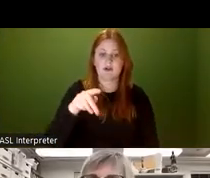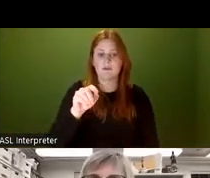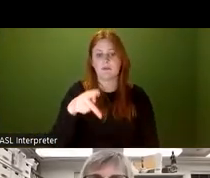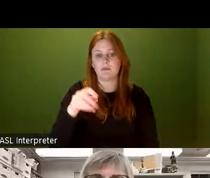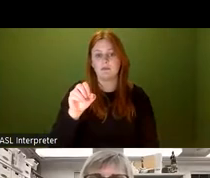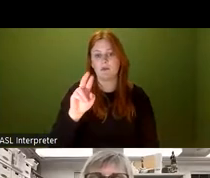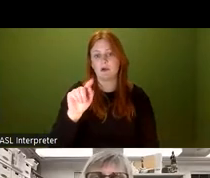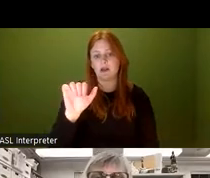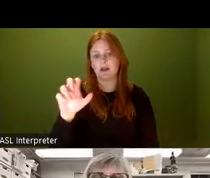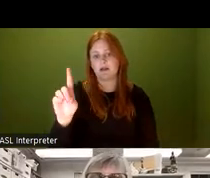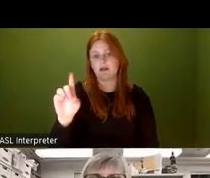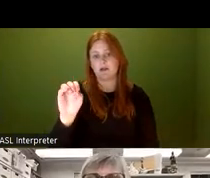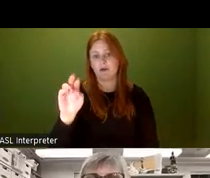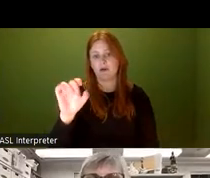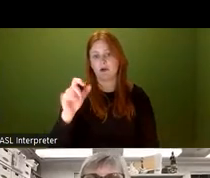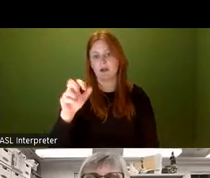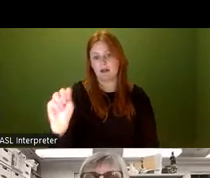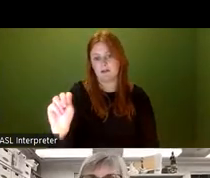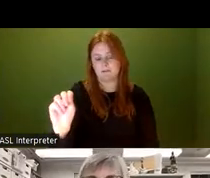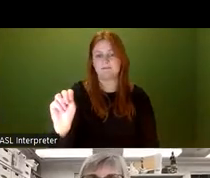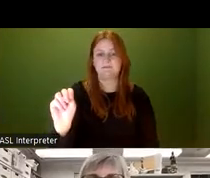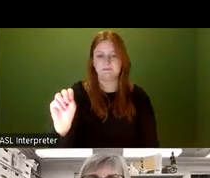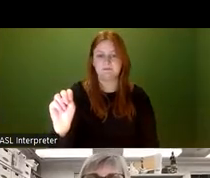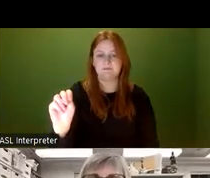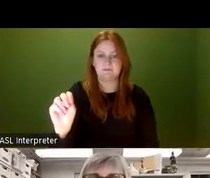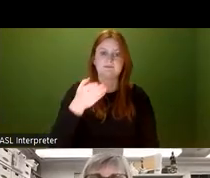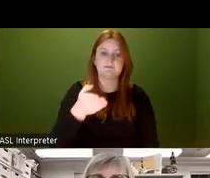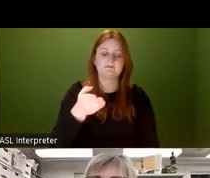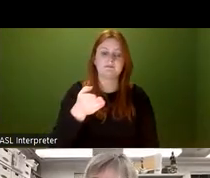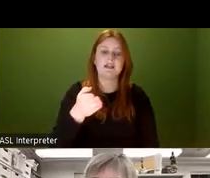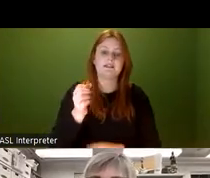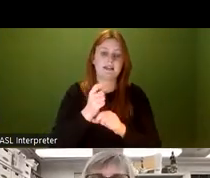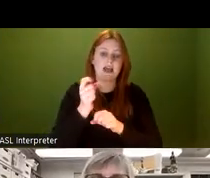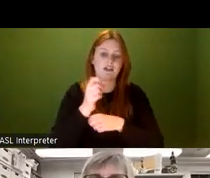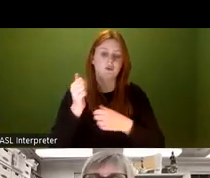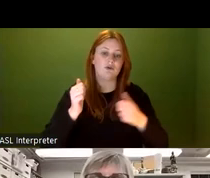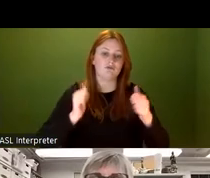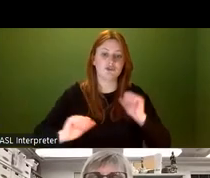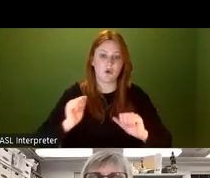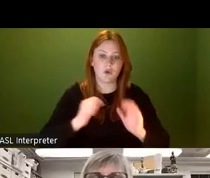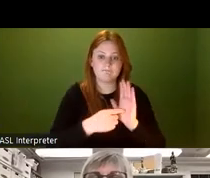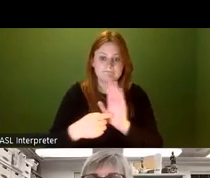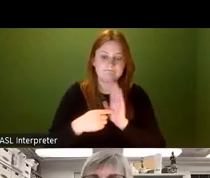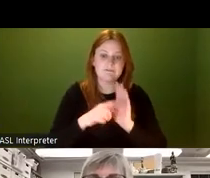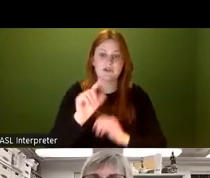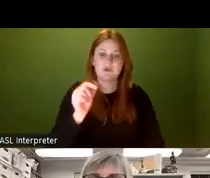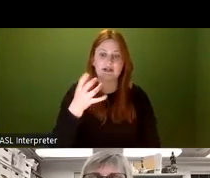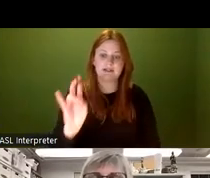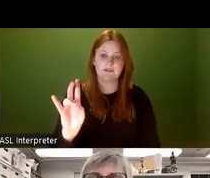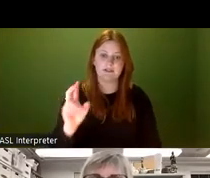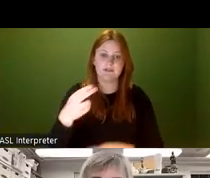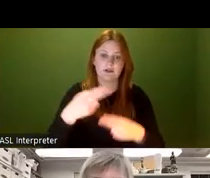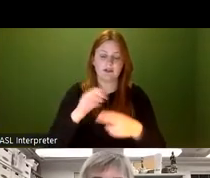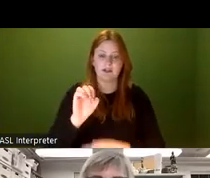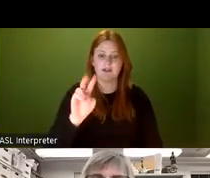Disjecta Contemporary Gallery. And this was the Enseca annual show in 2017. It's called The Evocative Garden.